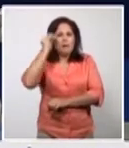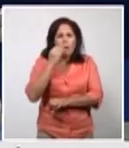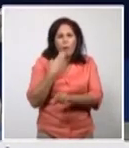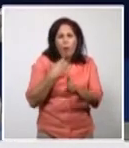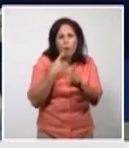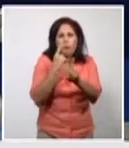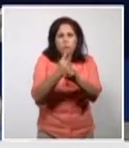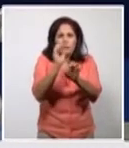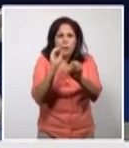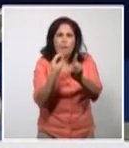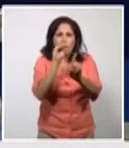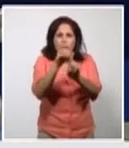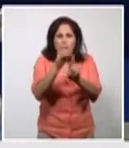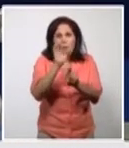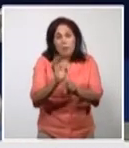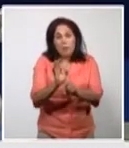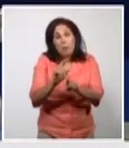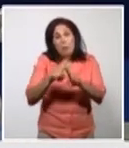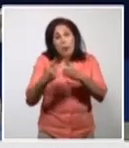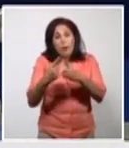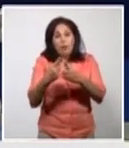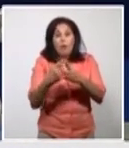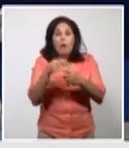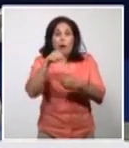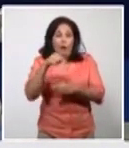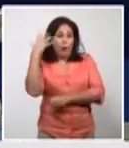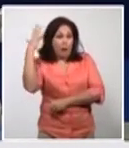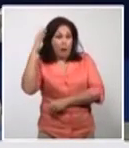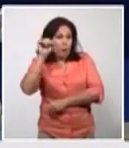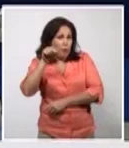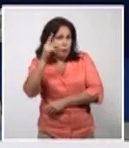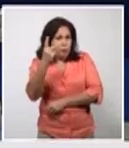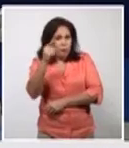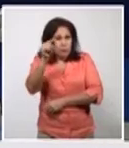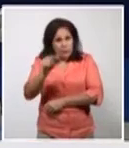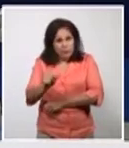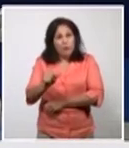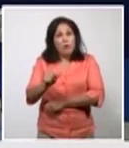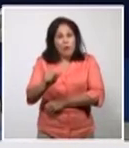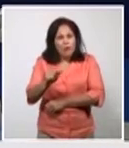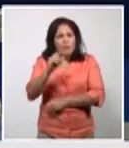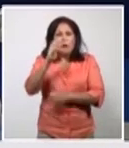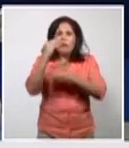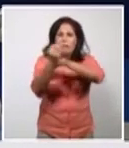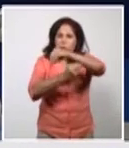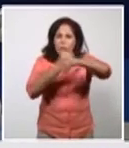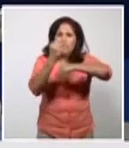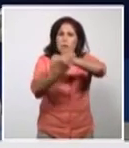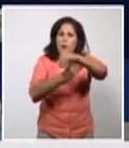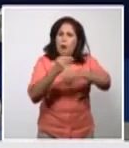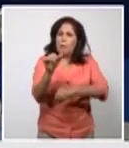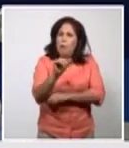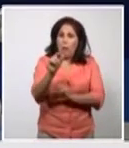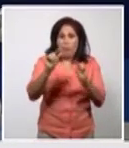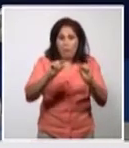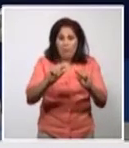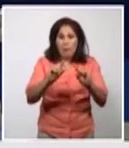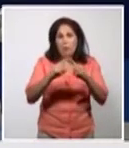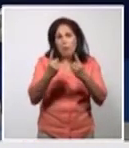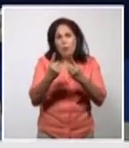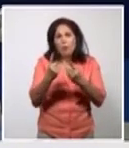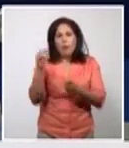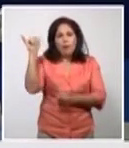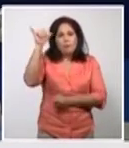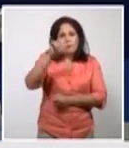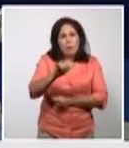3.06% of which have not been identified, although the source of infection is still investigated and is often detected.